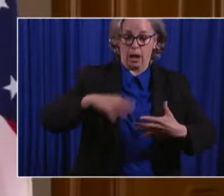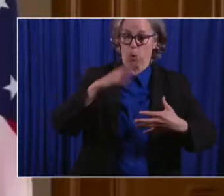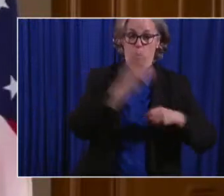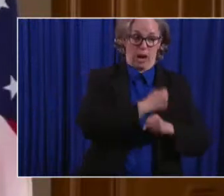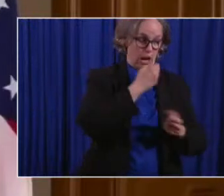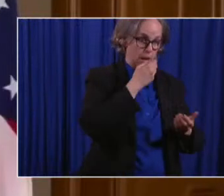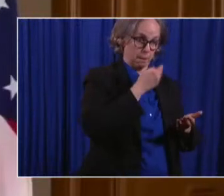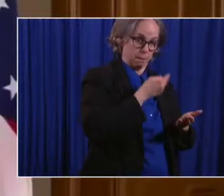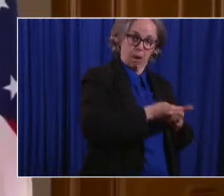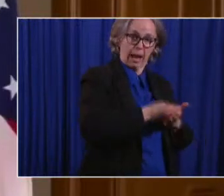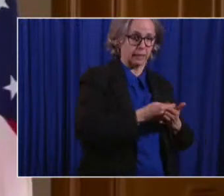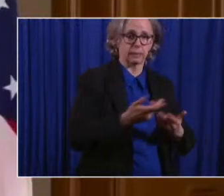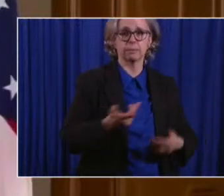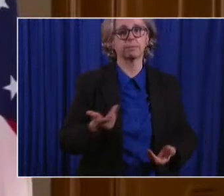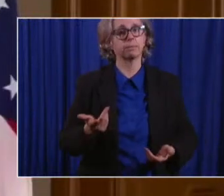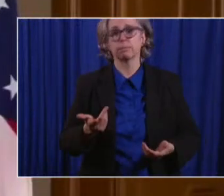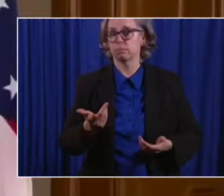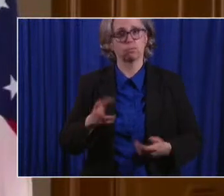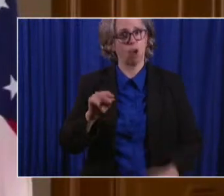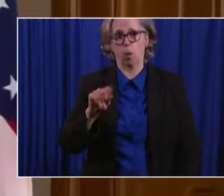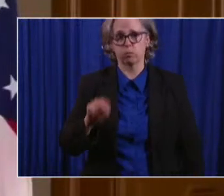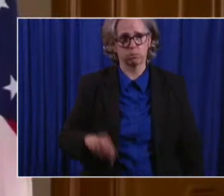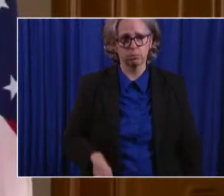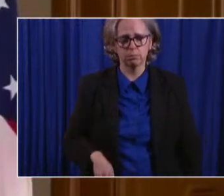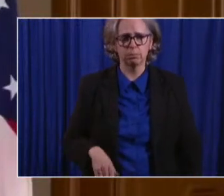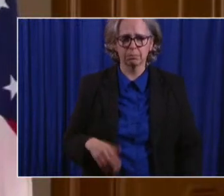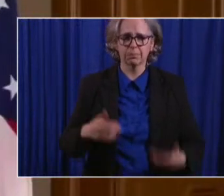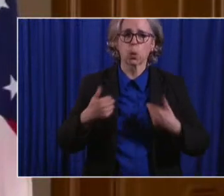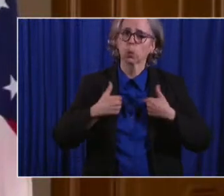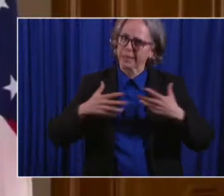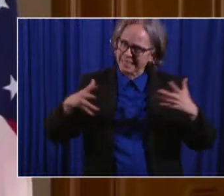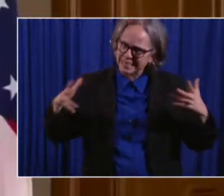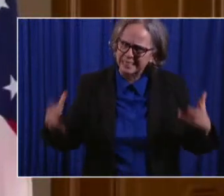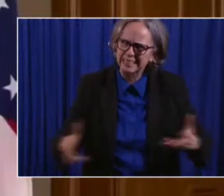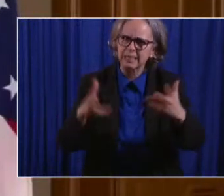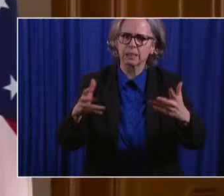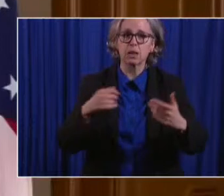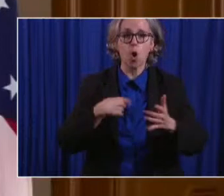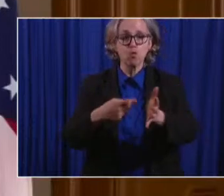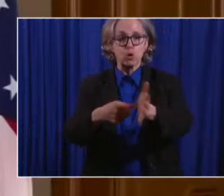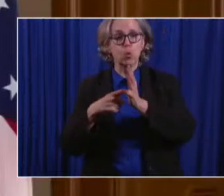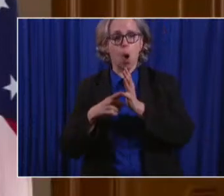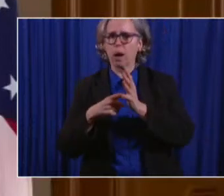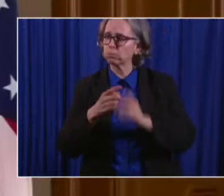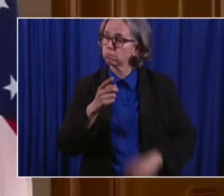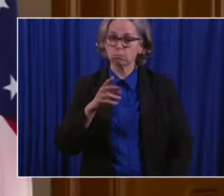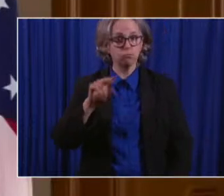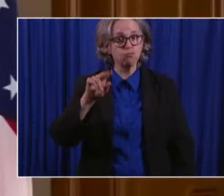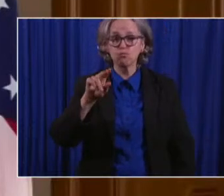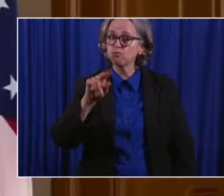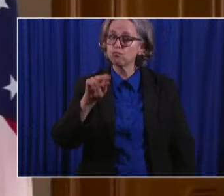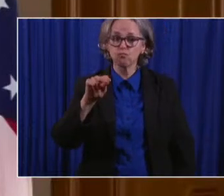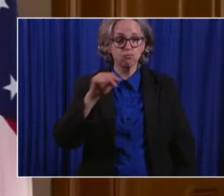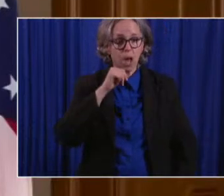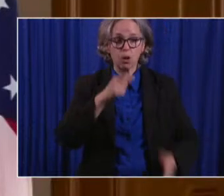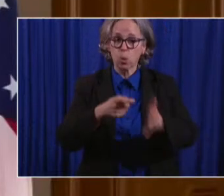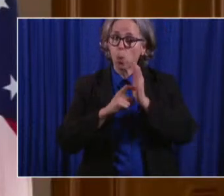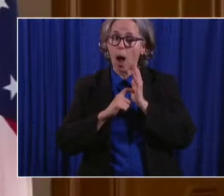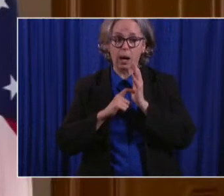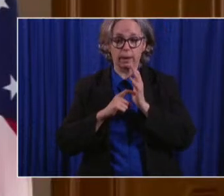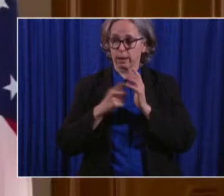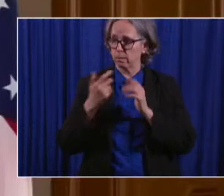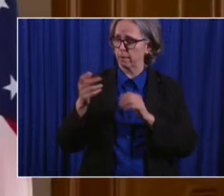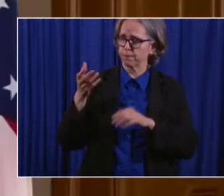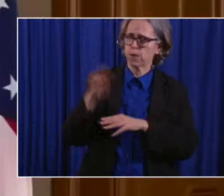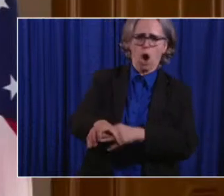obviously, encourage them to get the second shot. But no, we're not going to require them. We're not requiring anybody to get a shot, first or second. So we're not going to